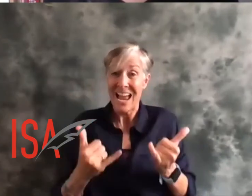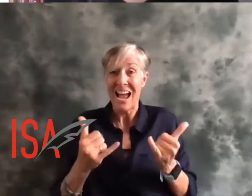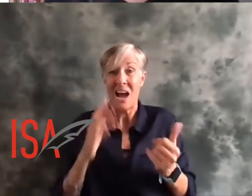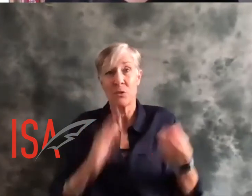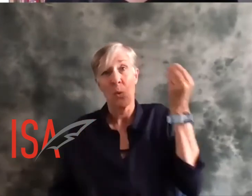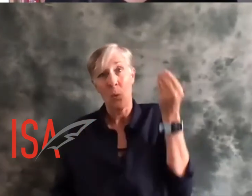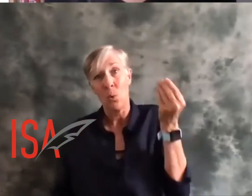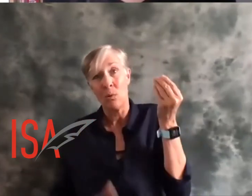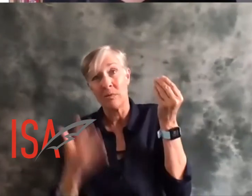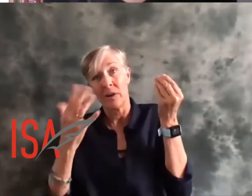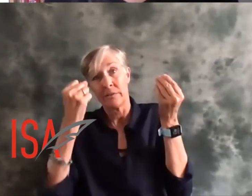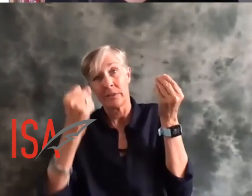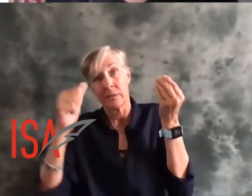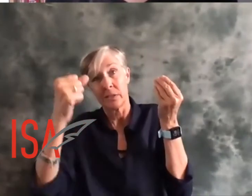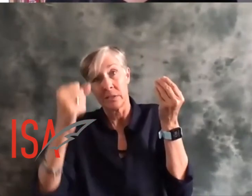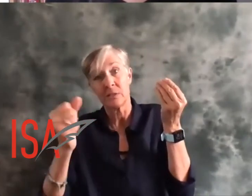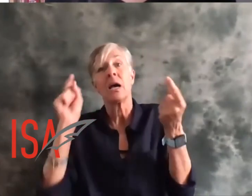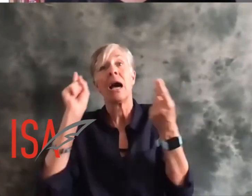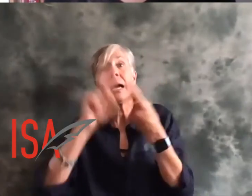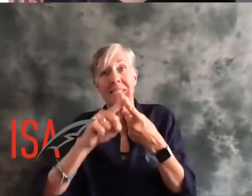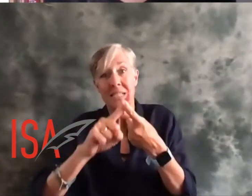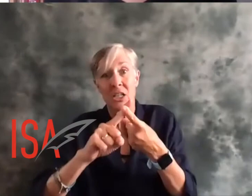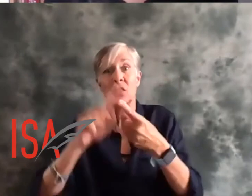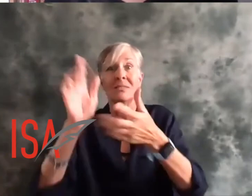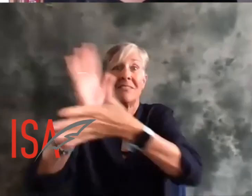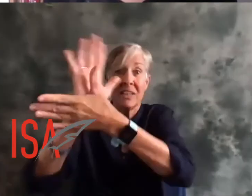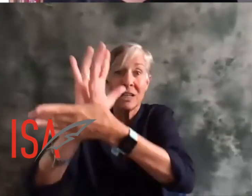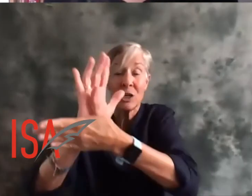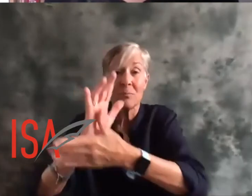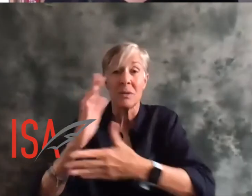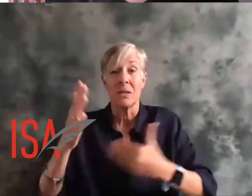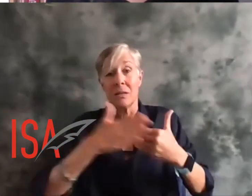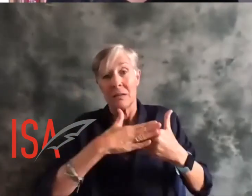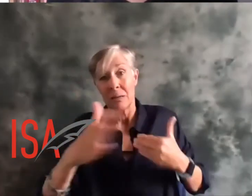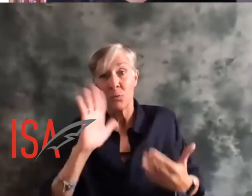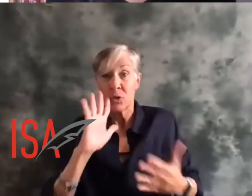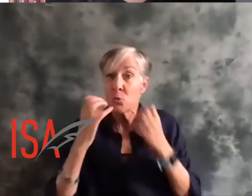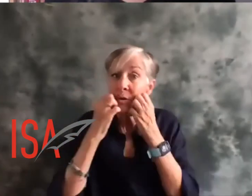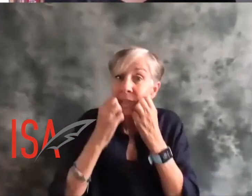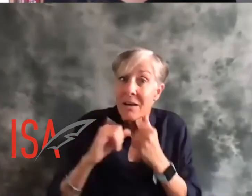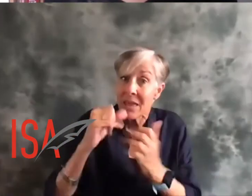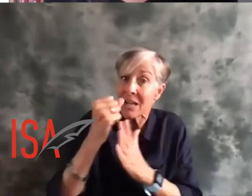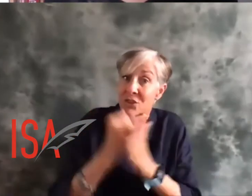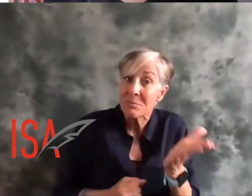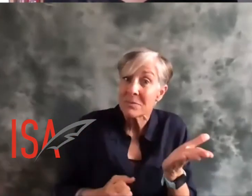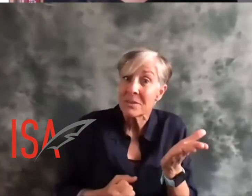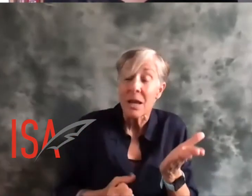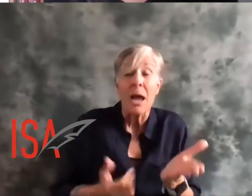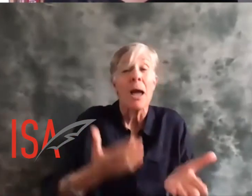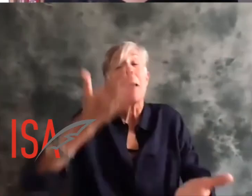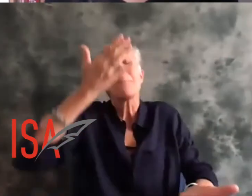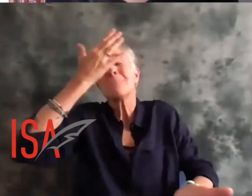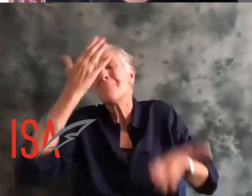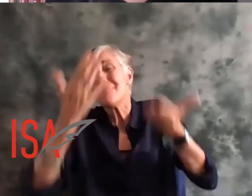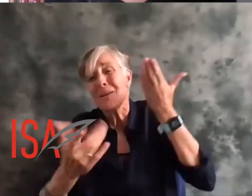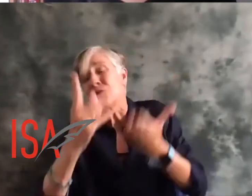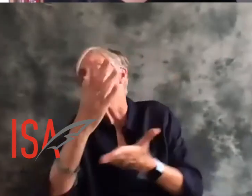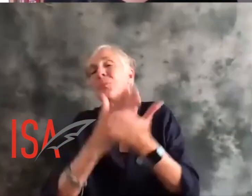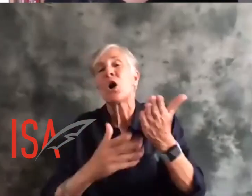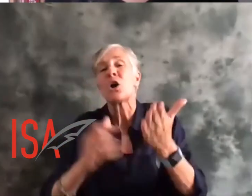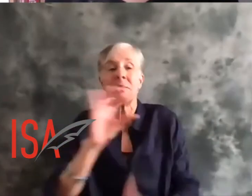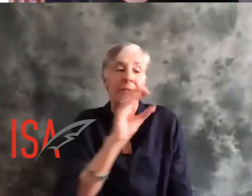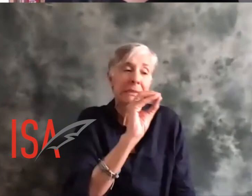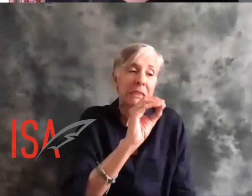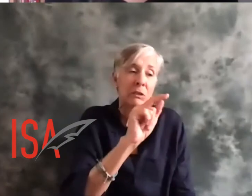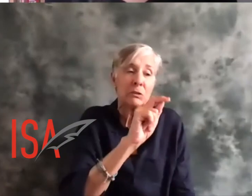it's going to take to get on screen? And maybe you'll be that, you know, 0.05% that overnight. Awesome. That's going to be you. I'm